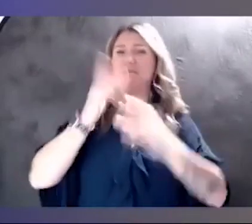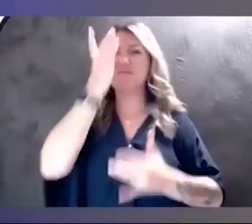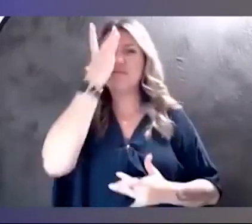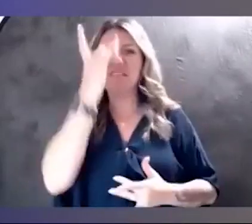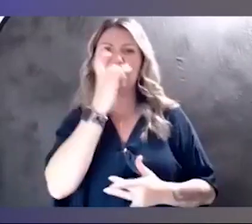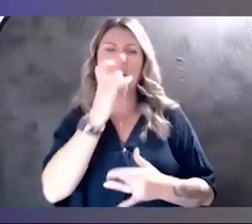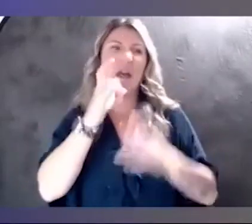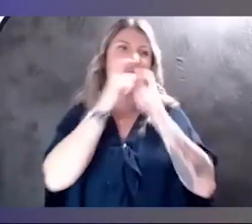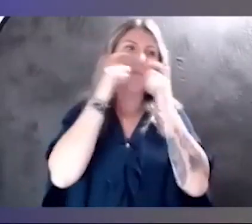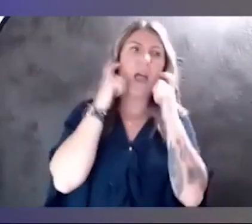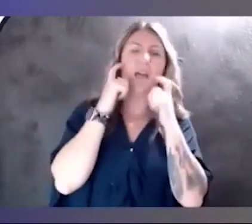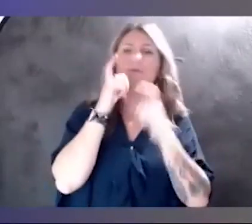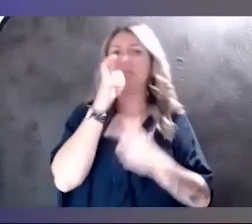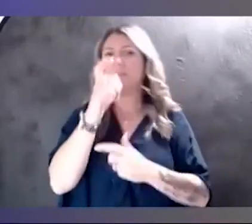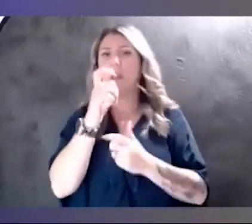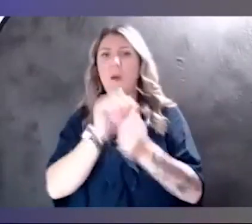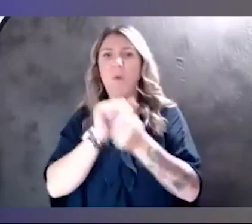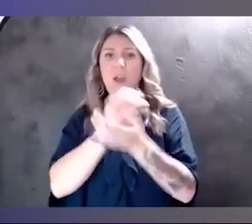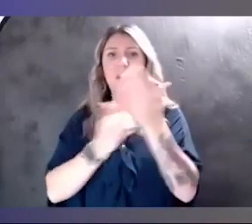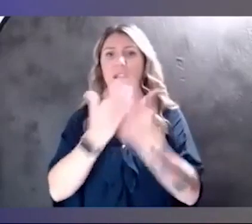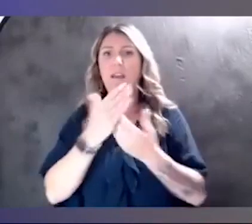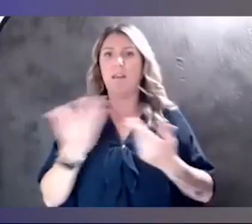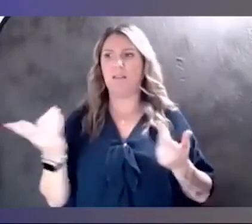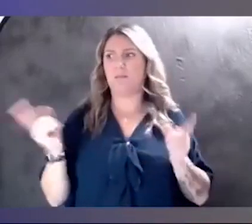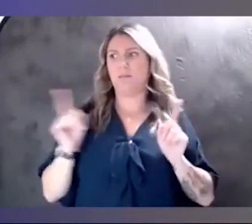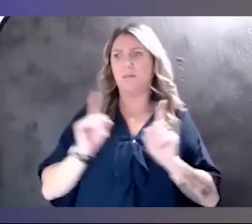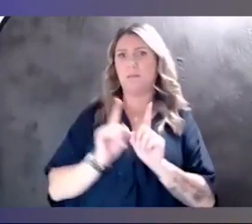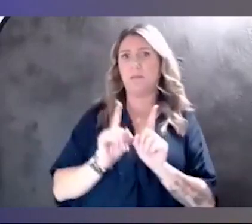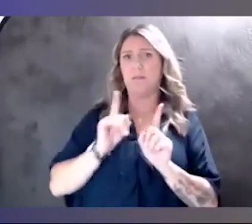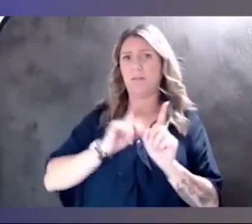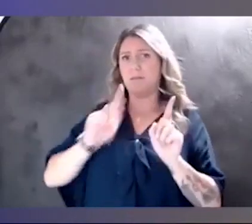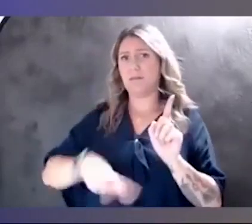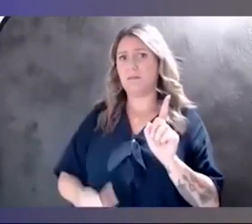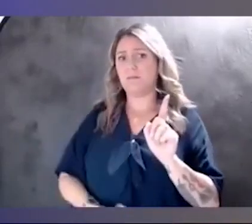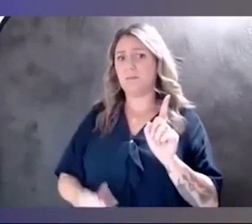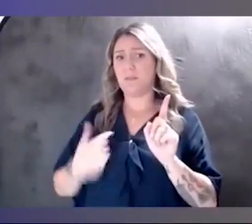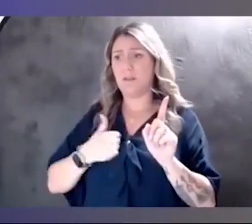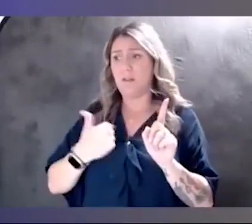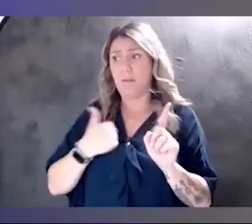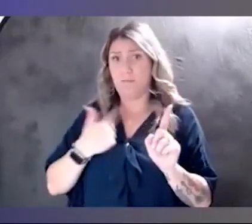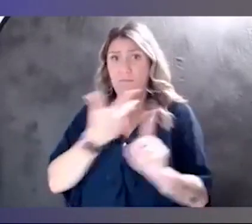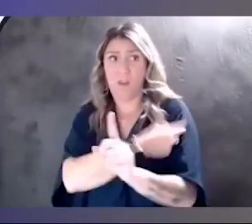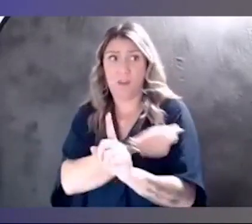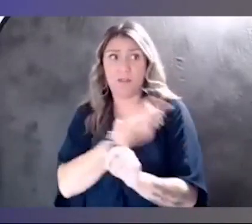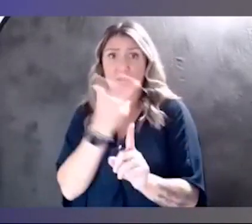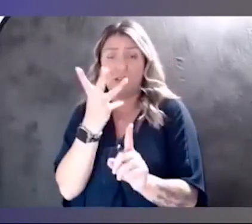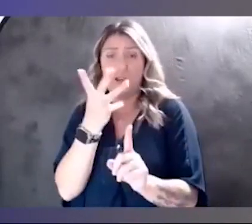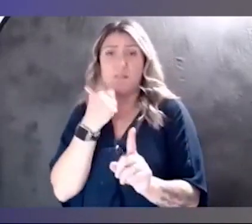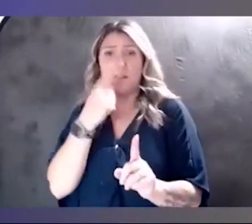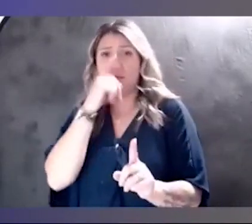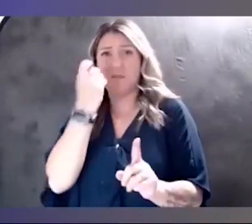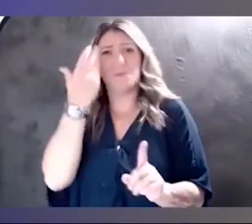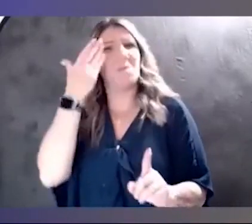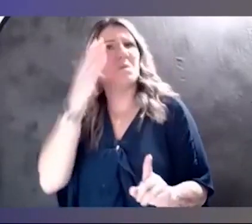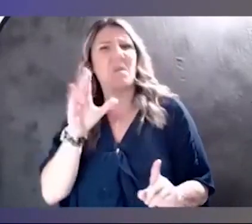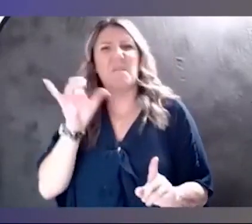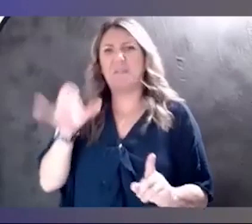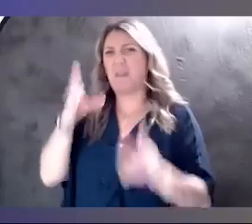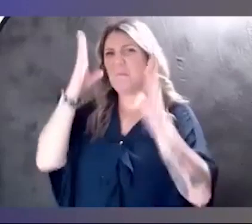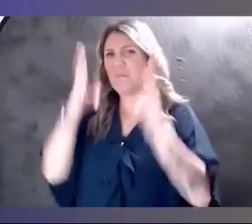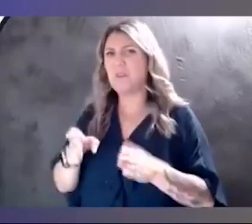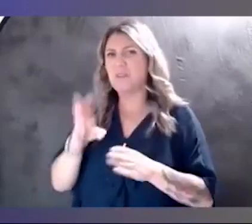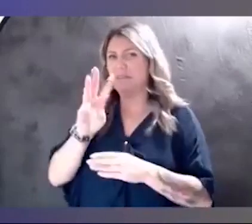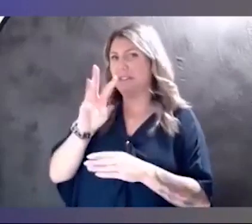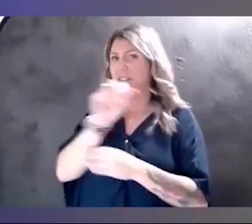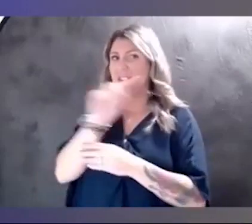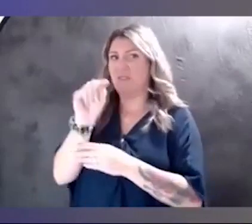and coming close to me, that's really upsetting, even though I'm vaccinated, because we don't know the person 6 feet from us. We don't know